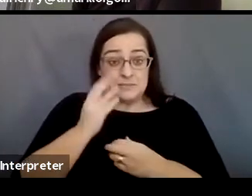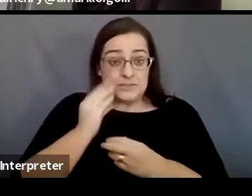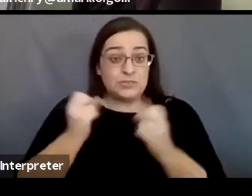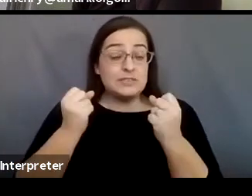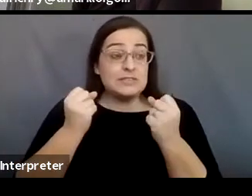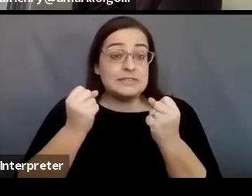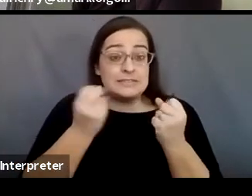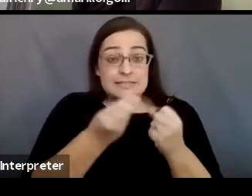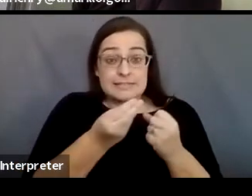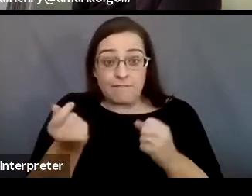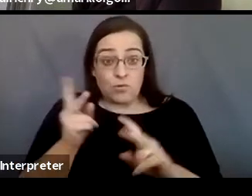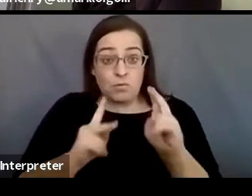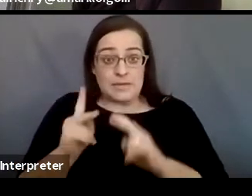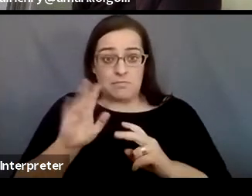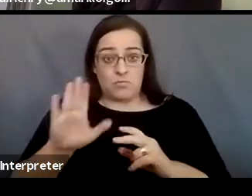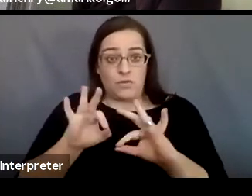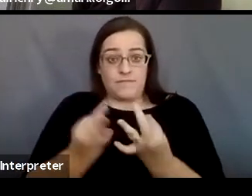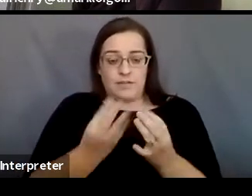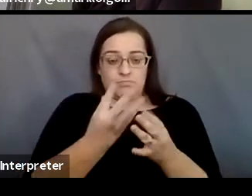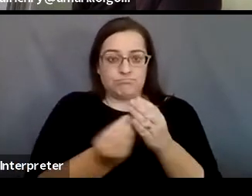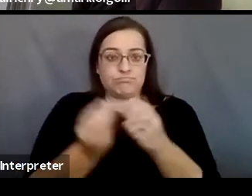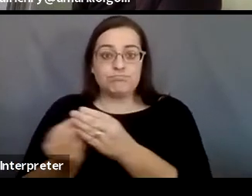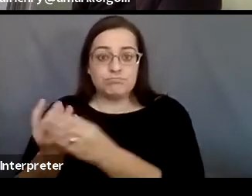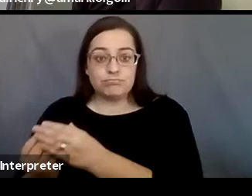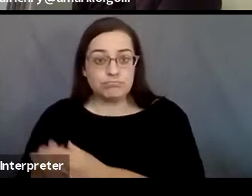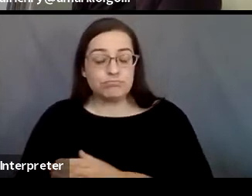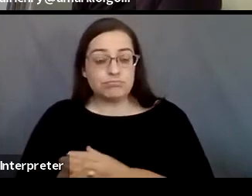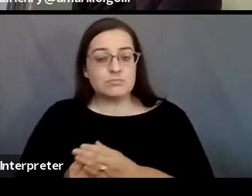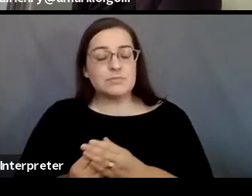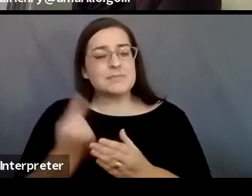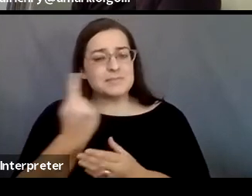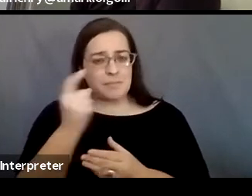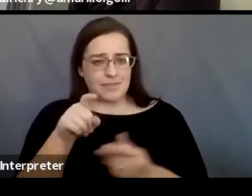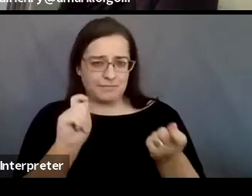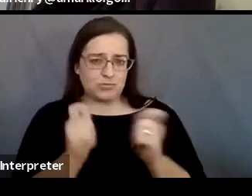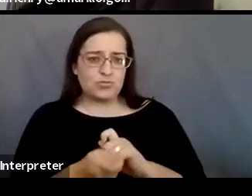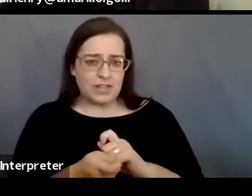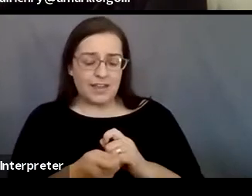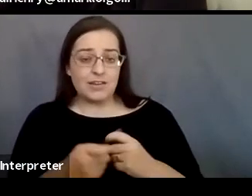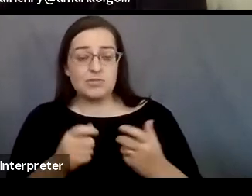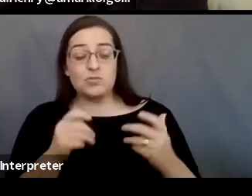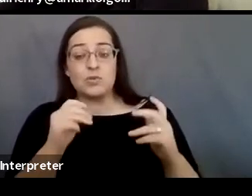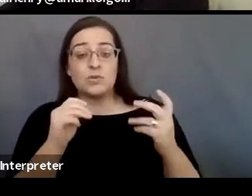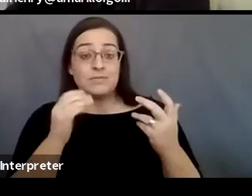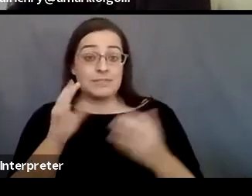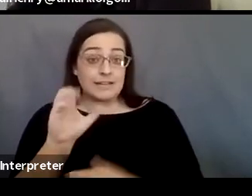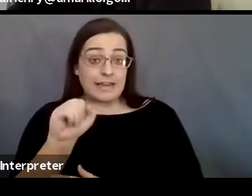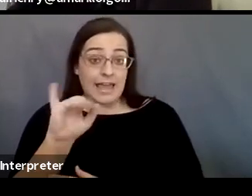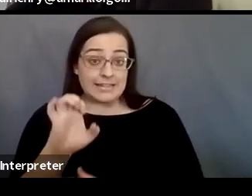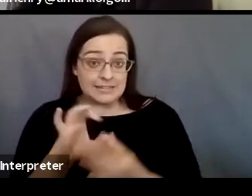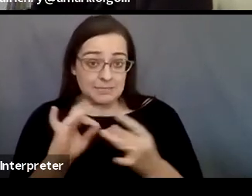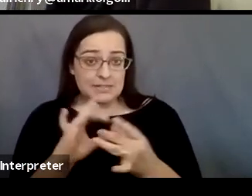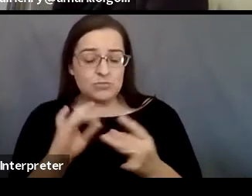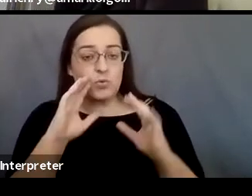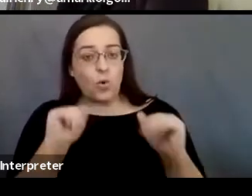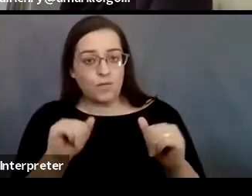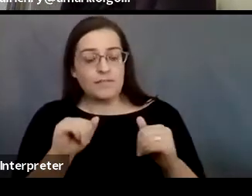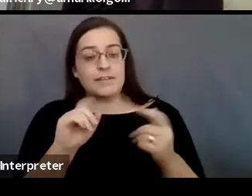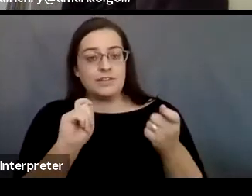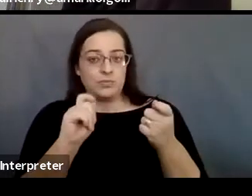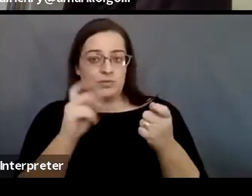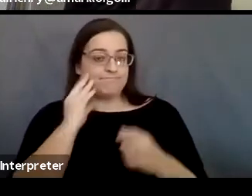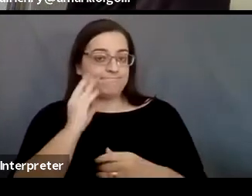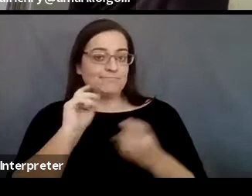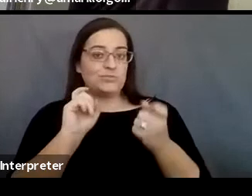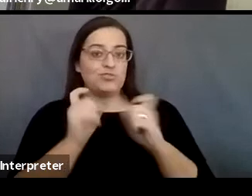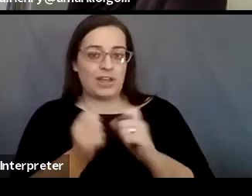virus. So something has got to change. And thankfully, as Casie pointed out, hopefully the change is coming in the form of these vaccines. Now,